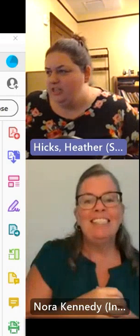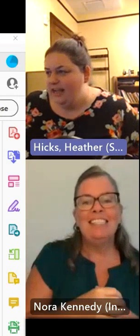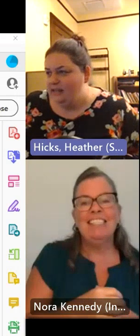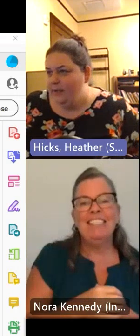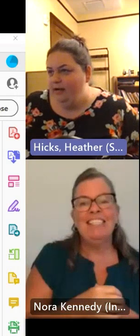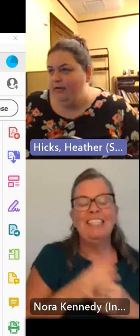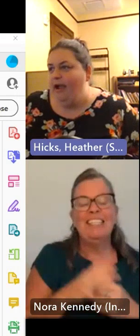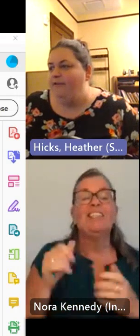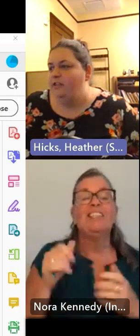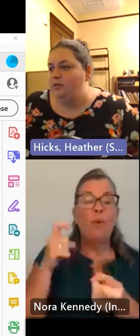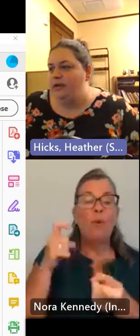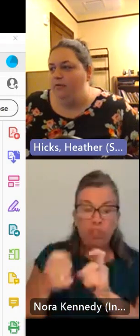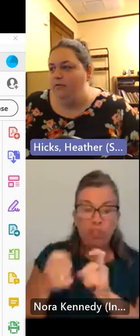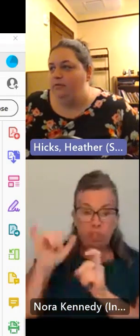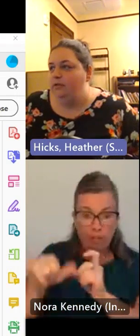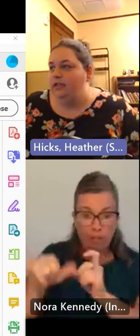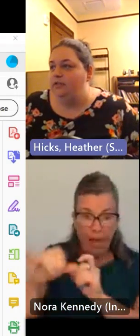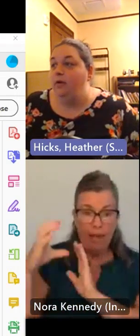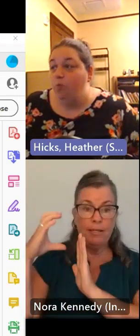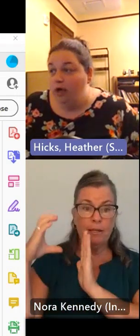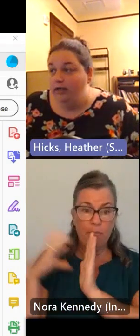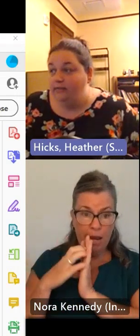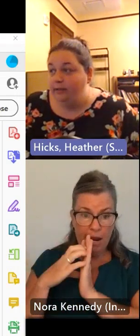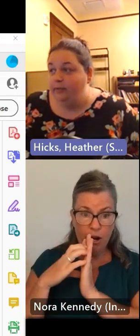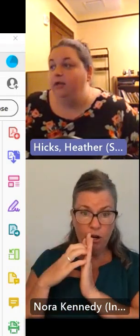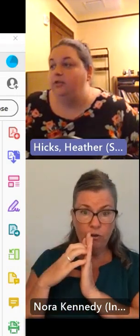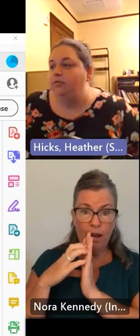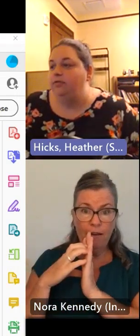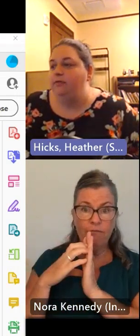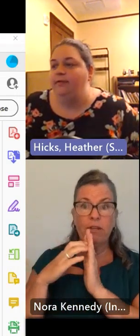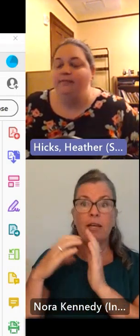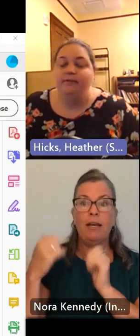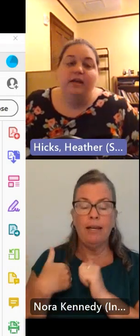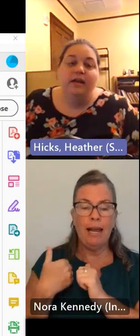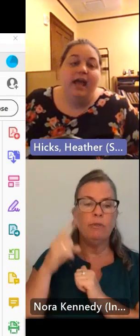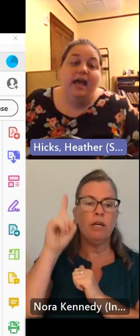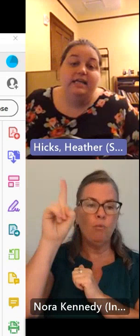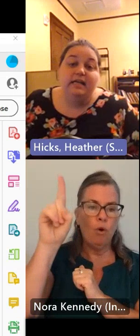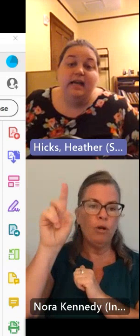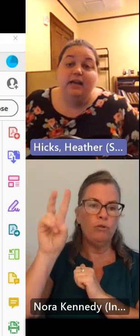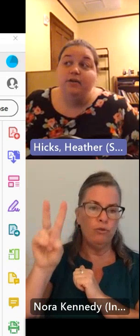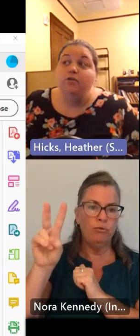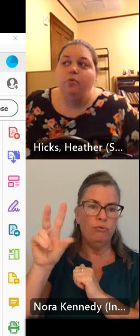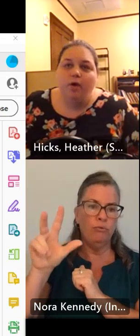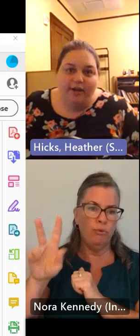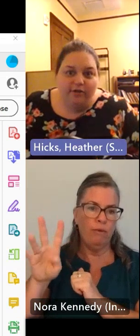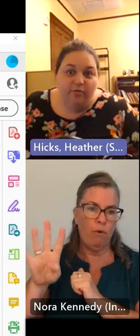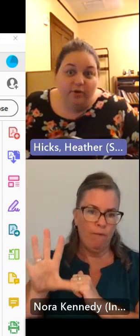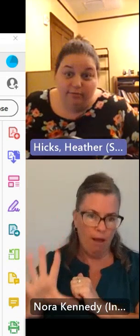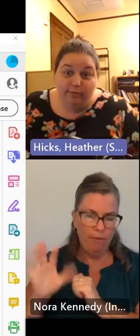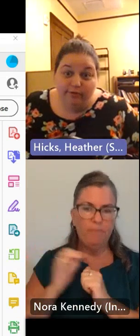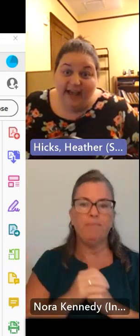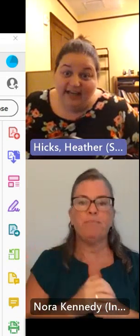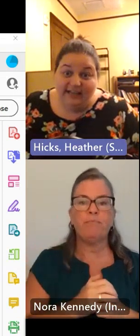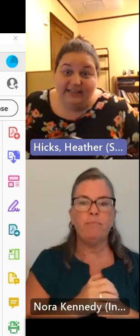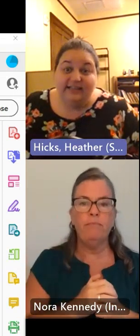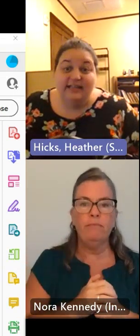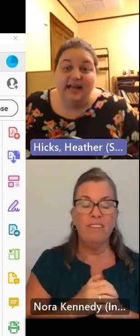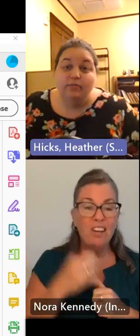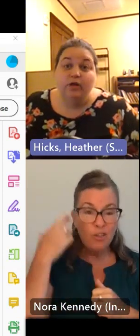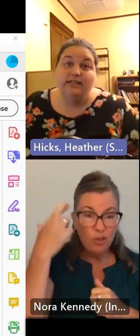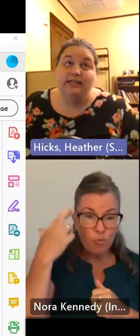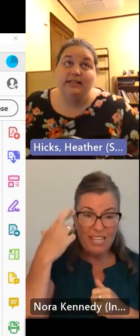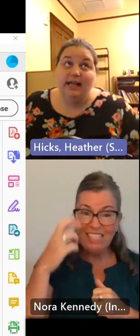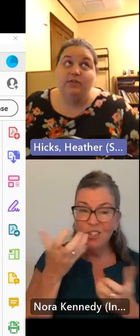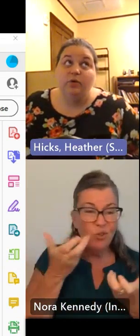so I changed that to paragraph, and so now it's going 1 is a big block, 2, 3, 4, 5. And why you don't want to remove headings is